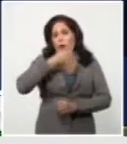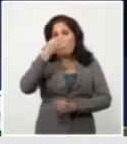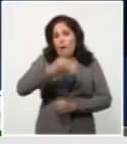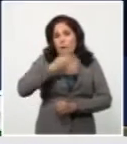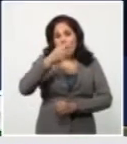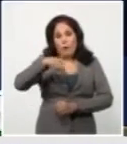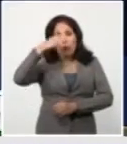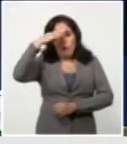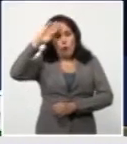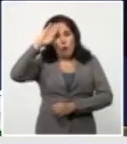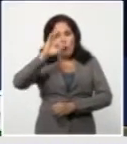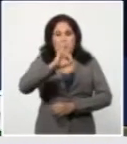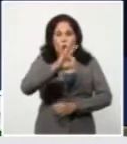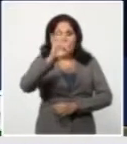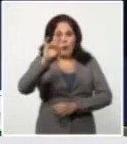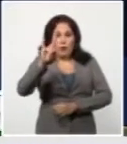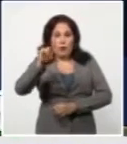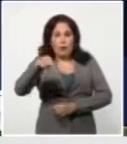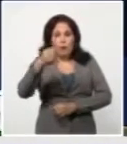contacts,